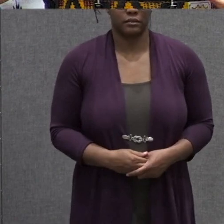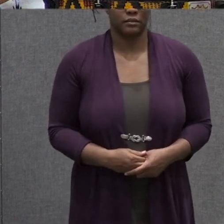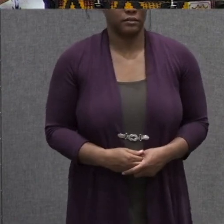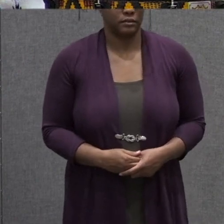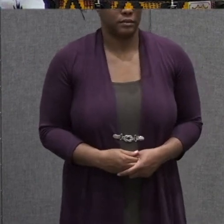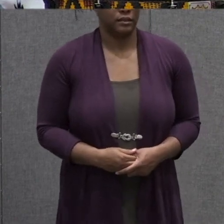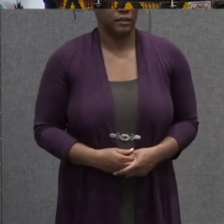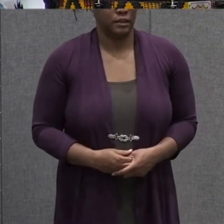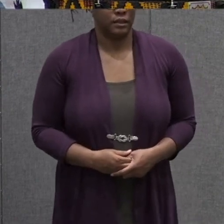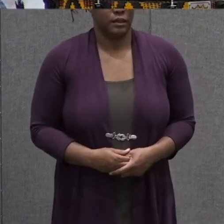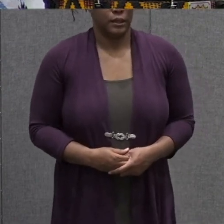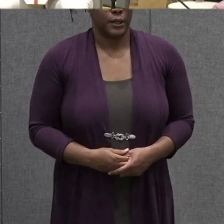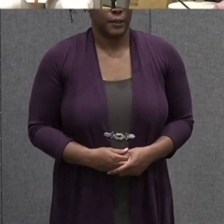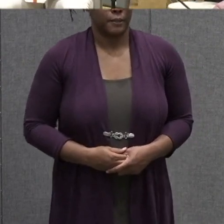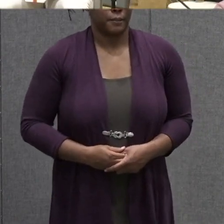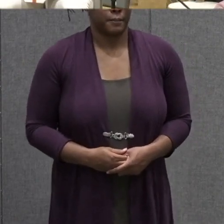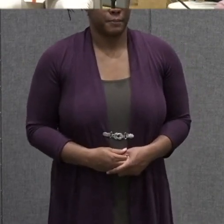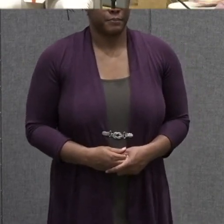Everybody play.